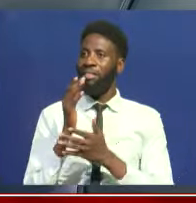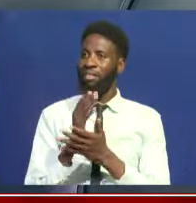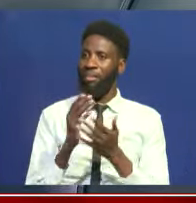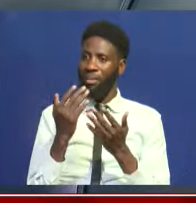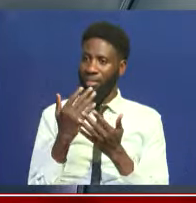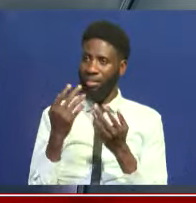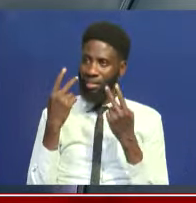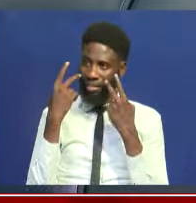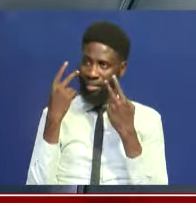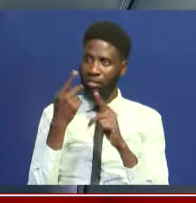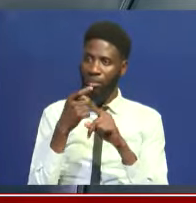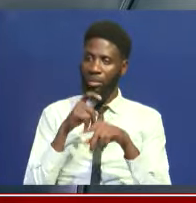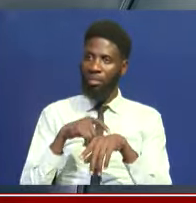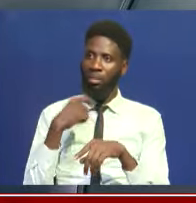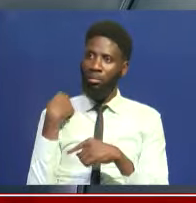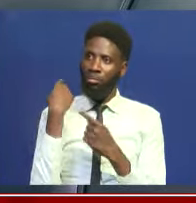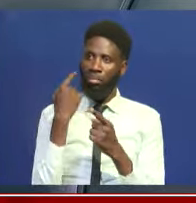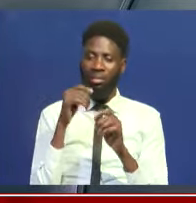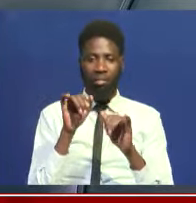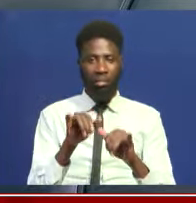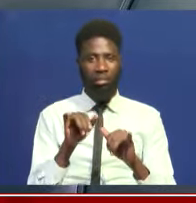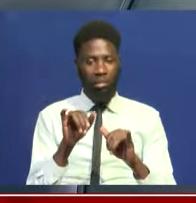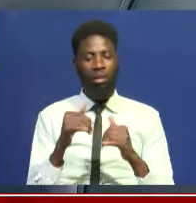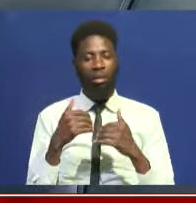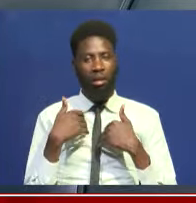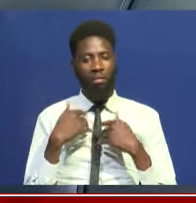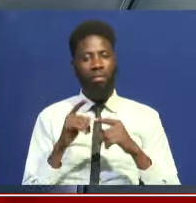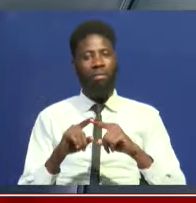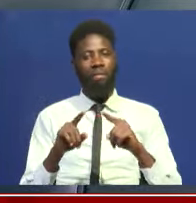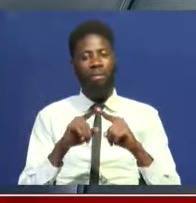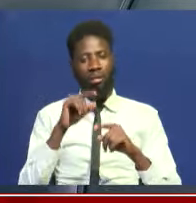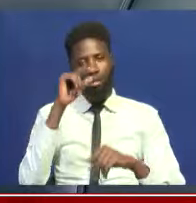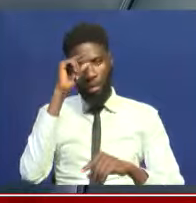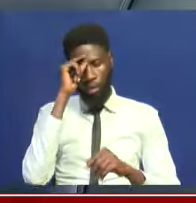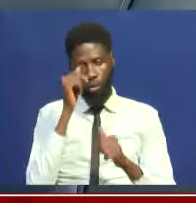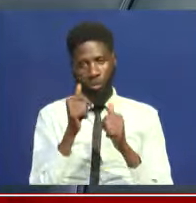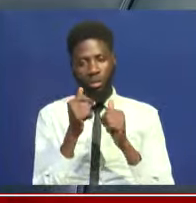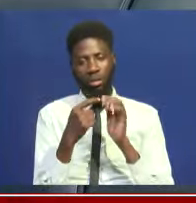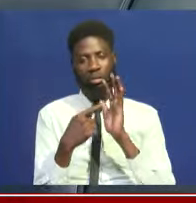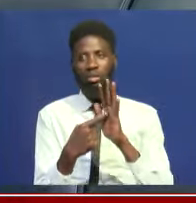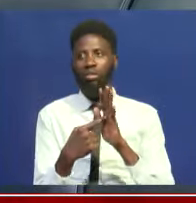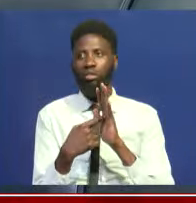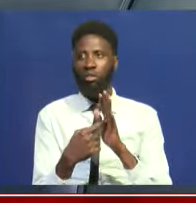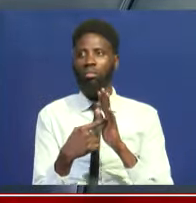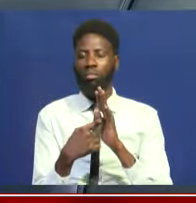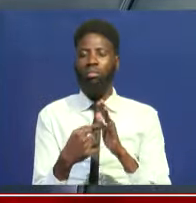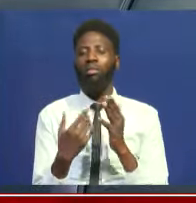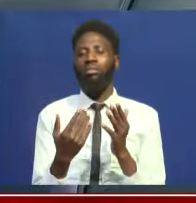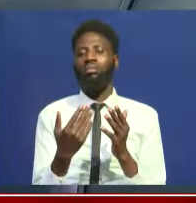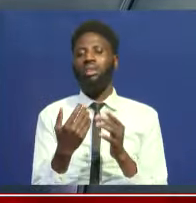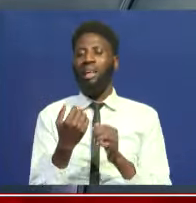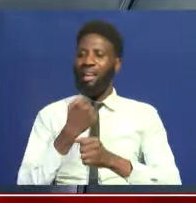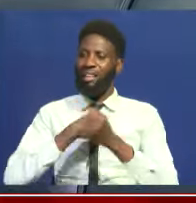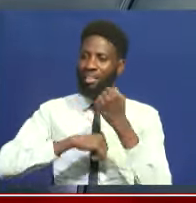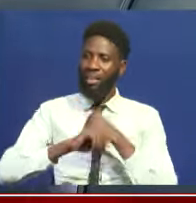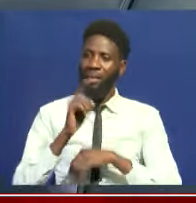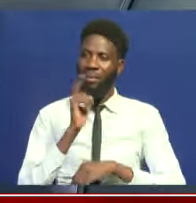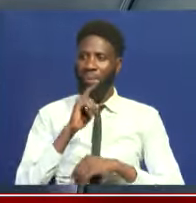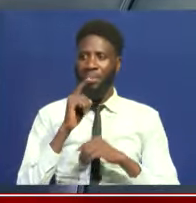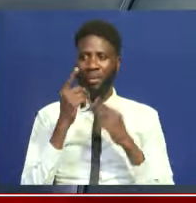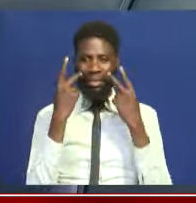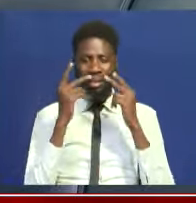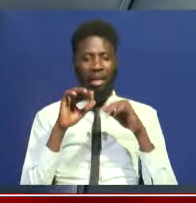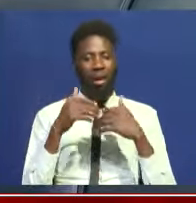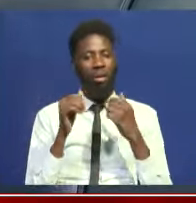since I've been here is there are a number of governments that are, for example, proactively looking at developing